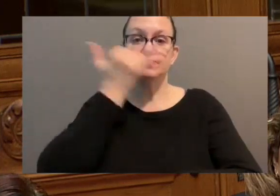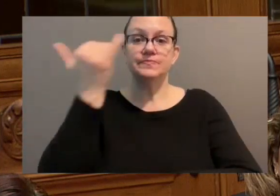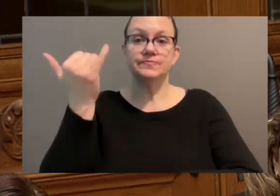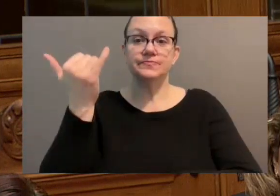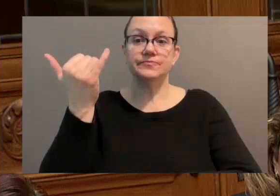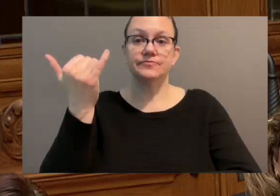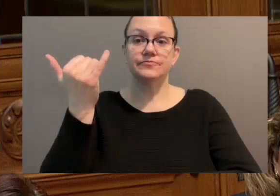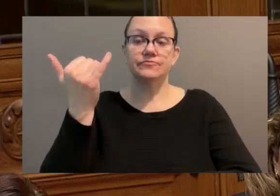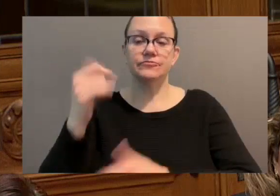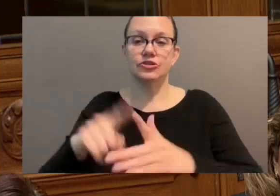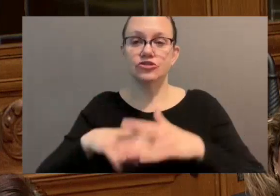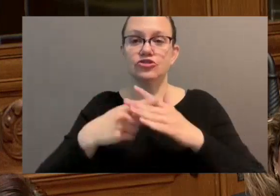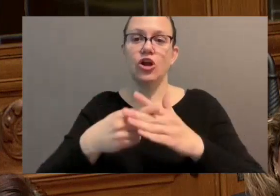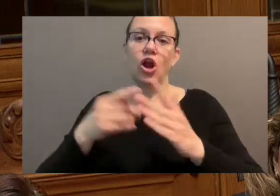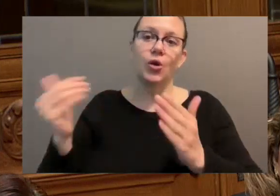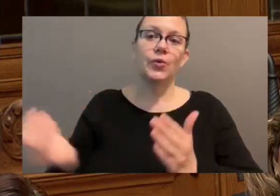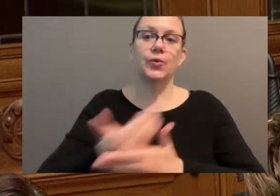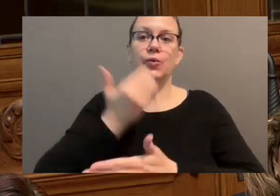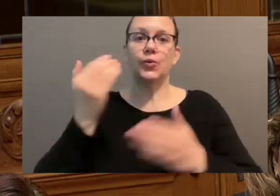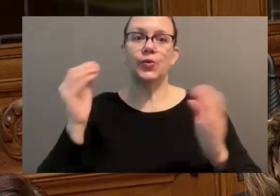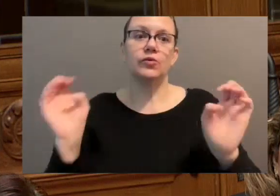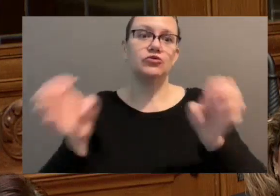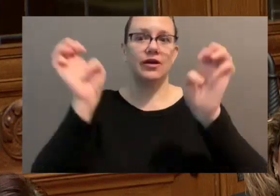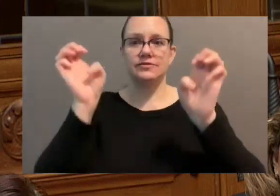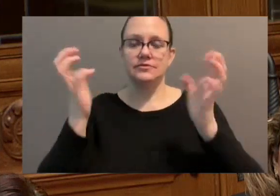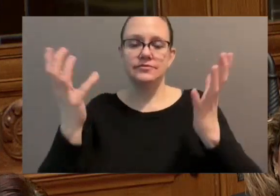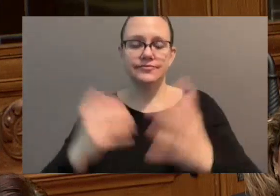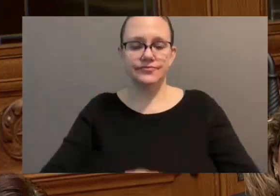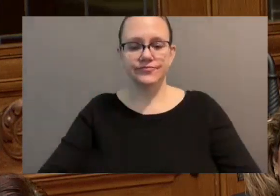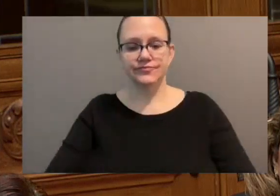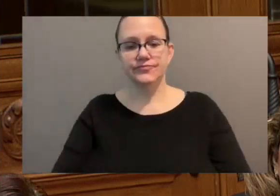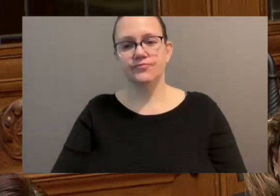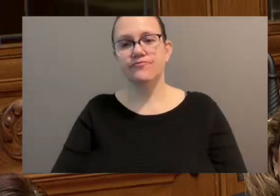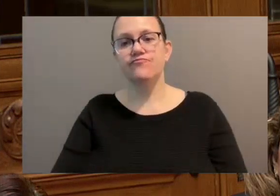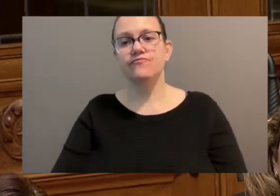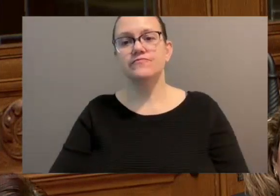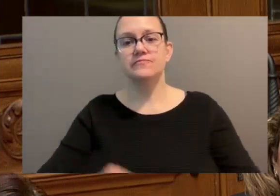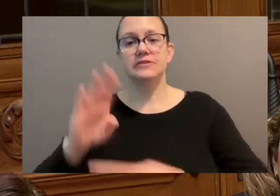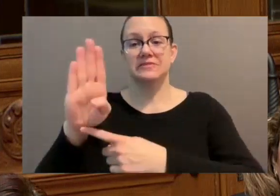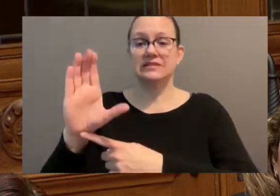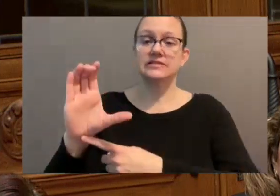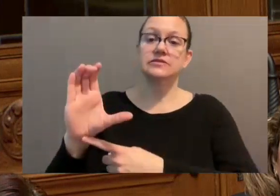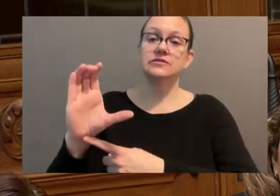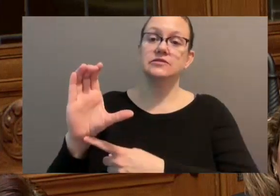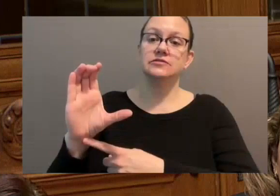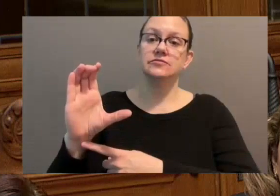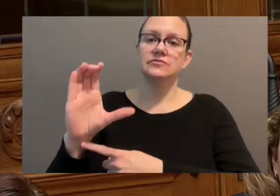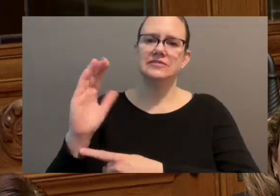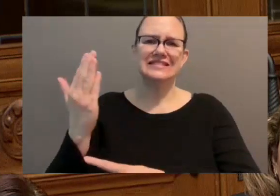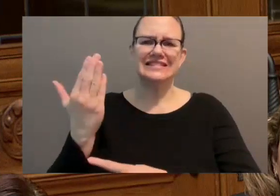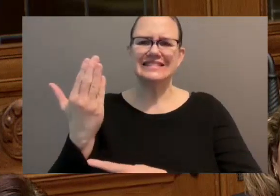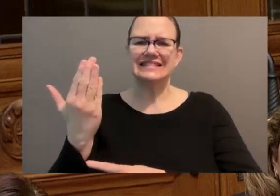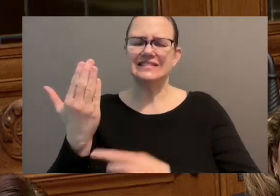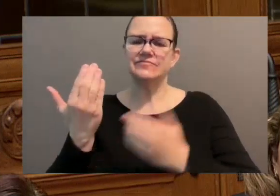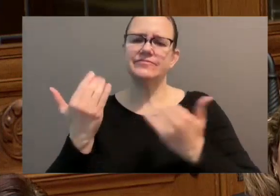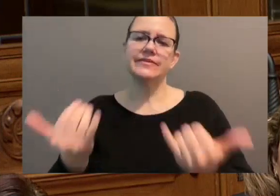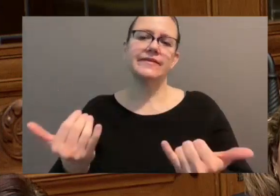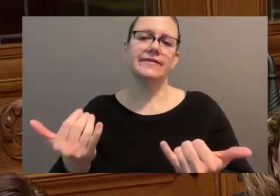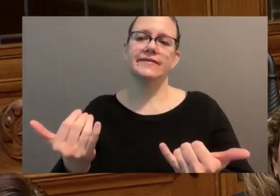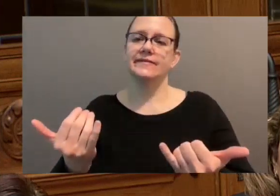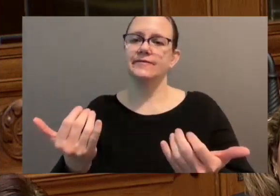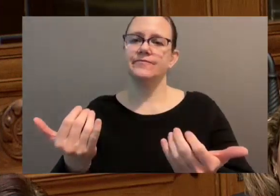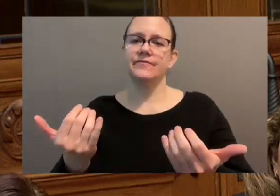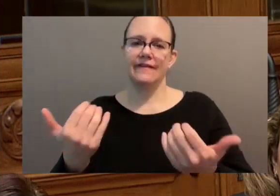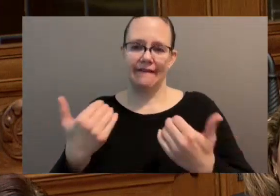from Standard & Poor's, BC now has, on top of every other crisis, a credit crisis. The